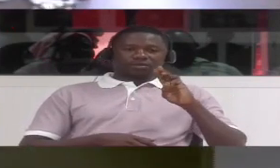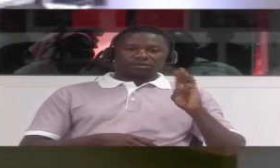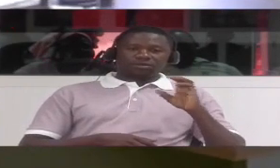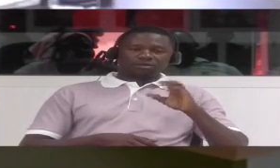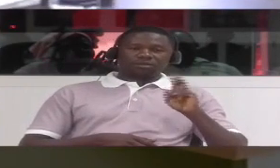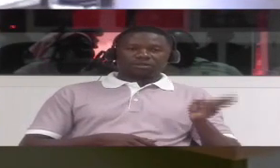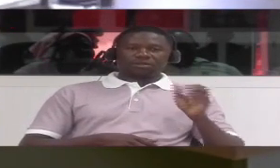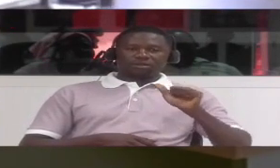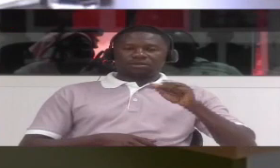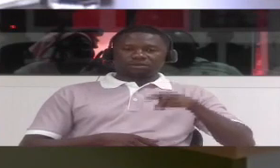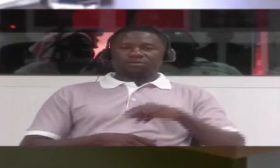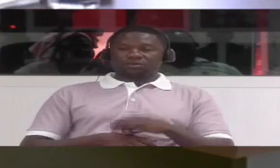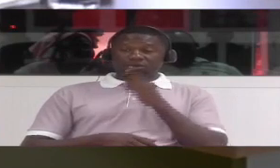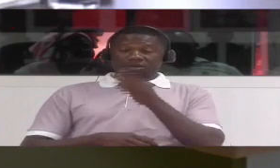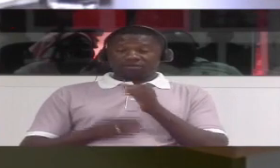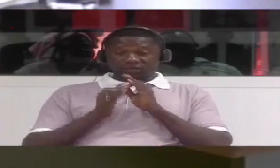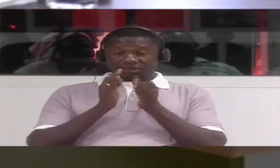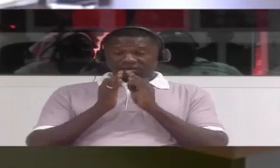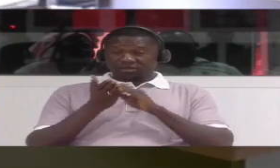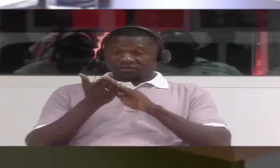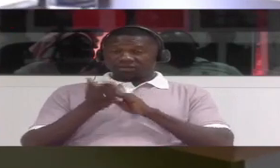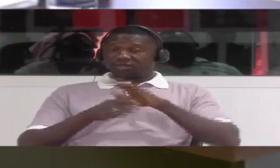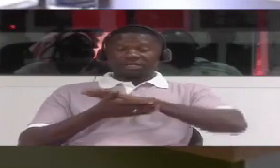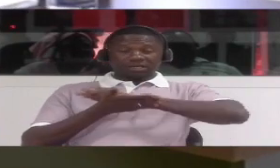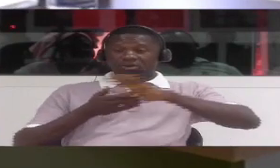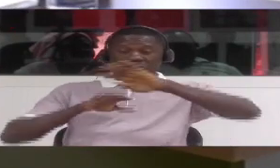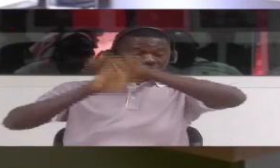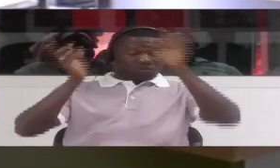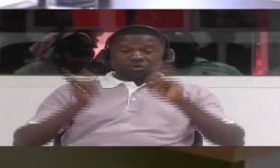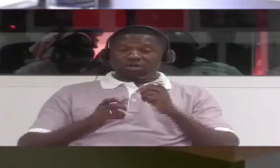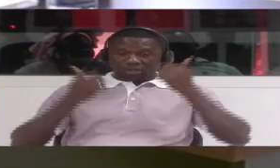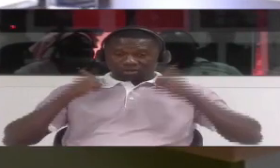You have described very clearly what all that happened to you.